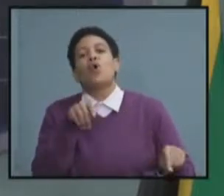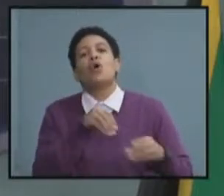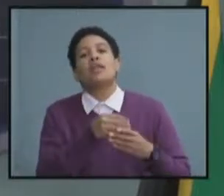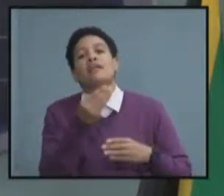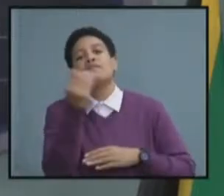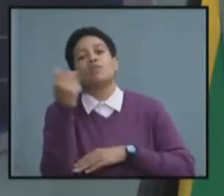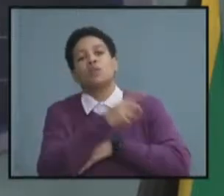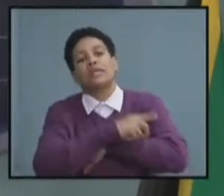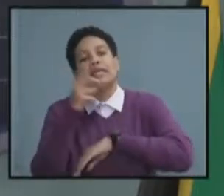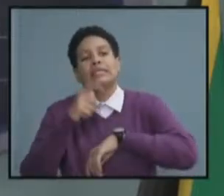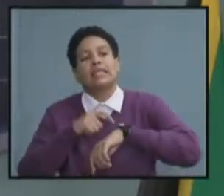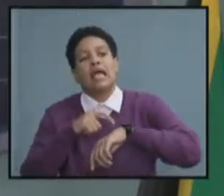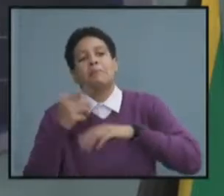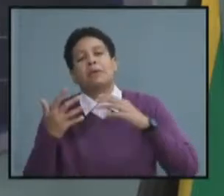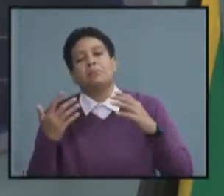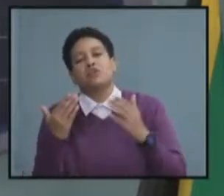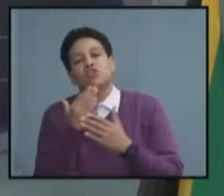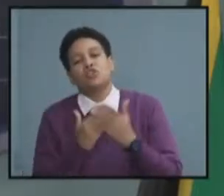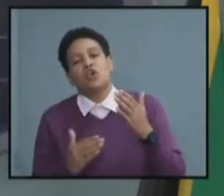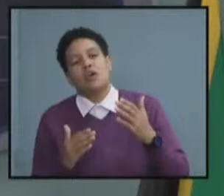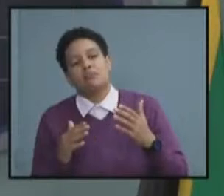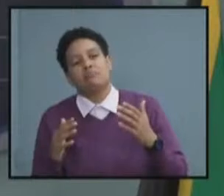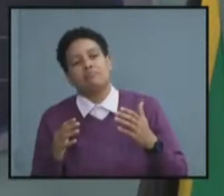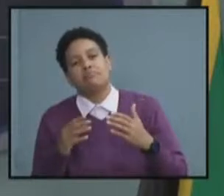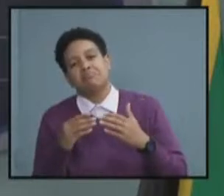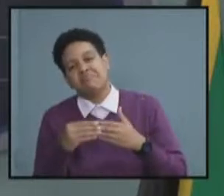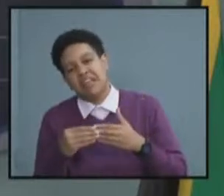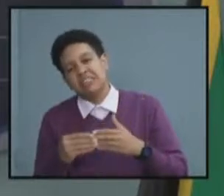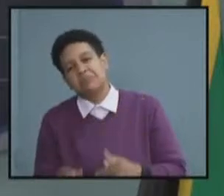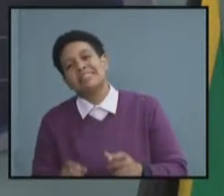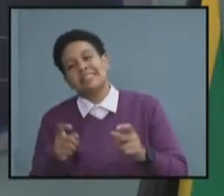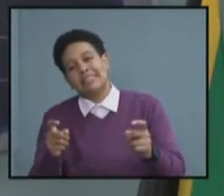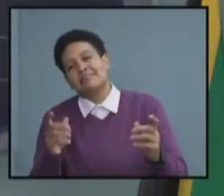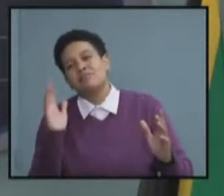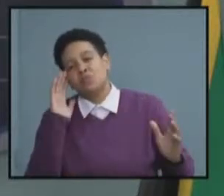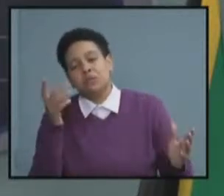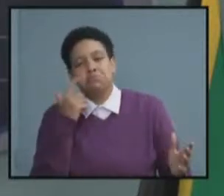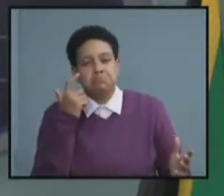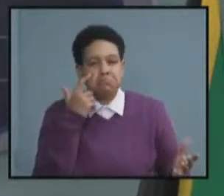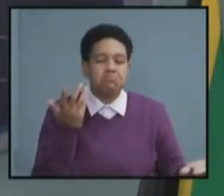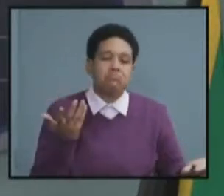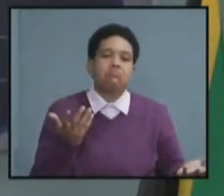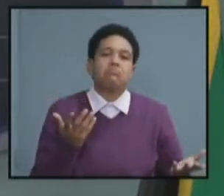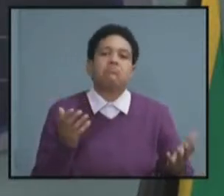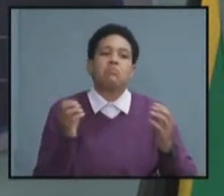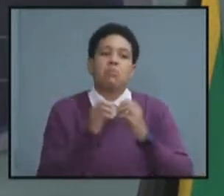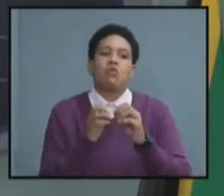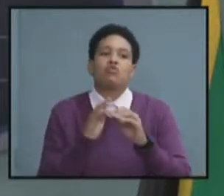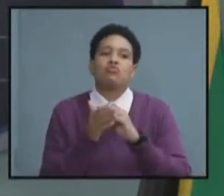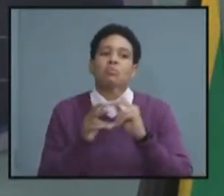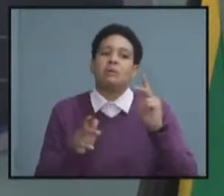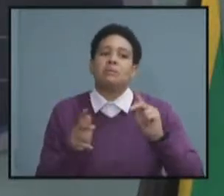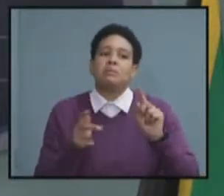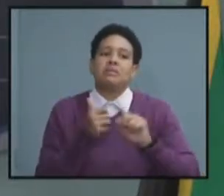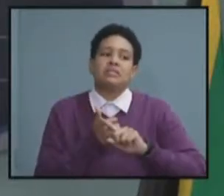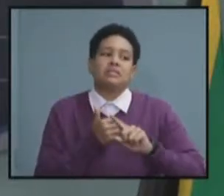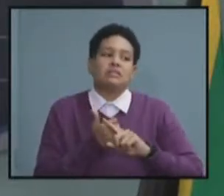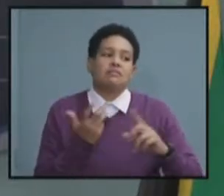a few days' time. So there might be some relaxation there to get more Jamaicans